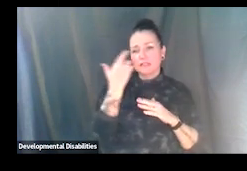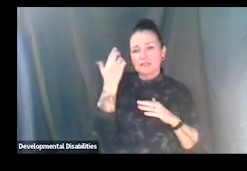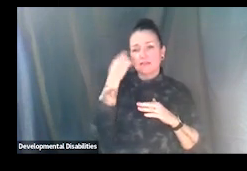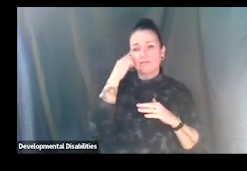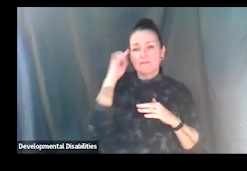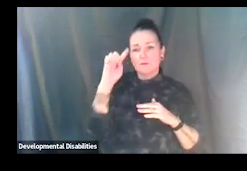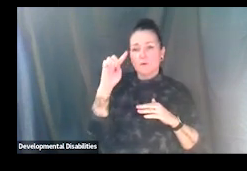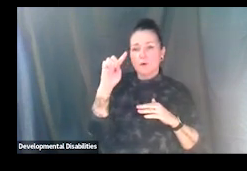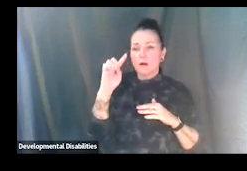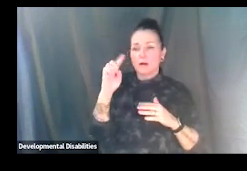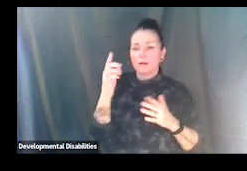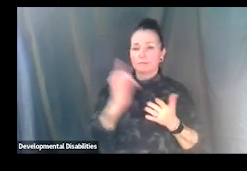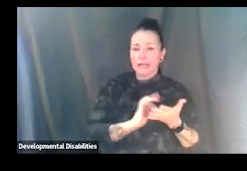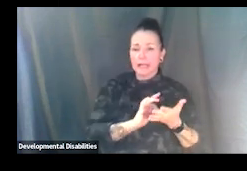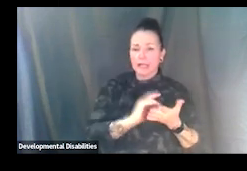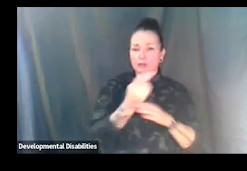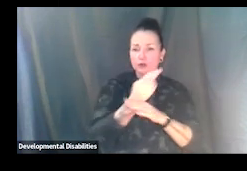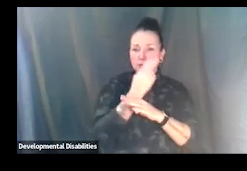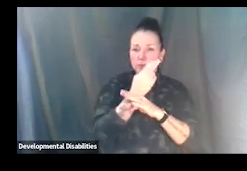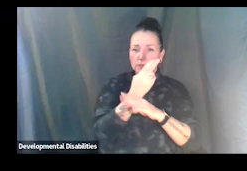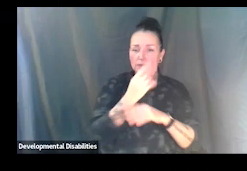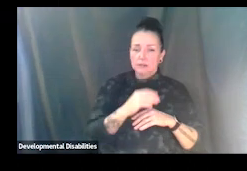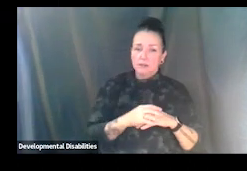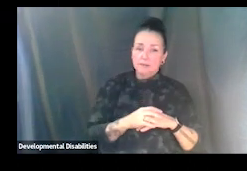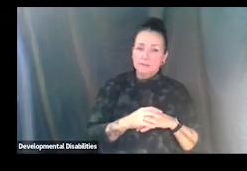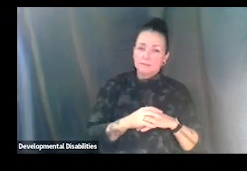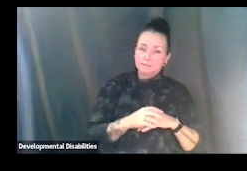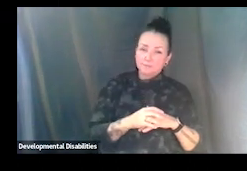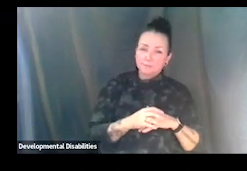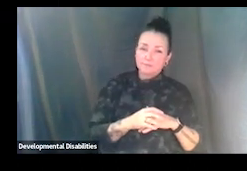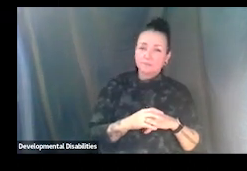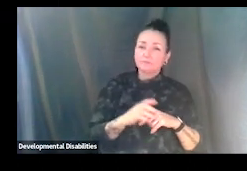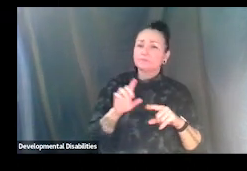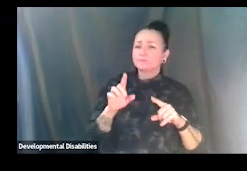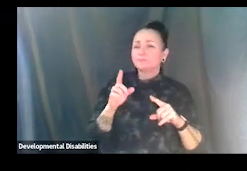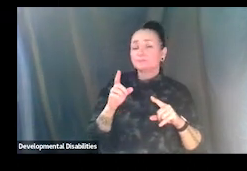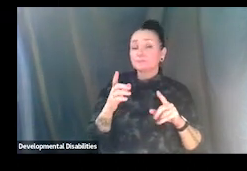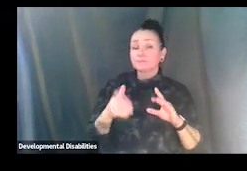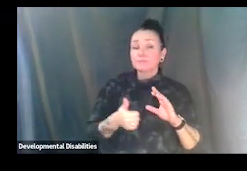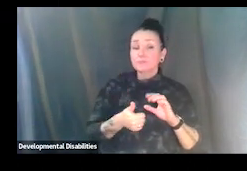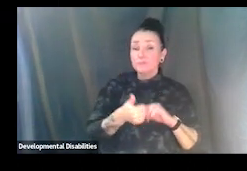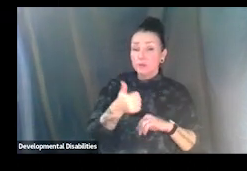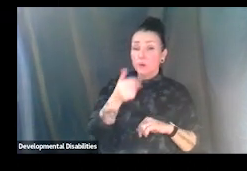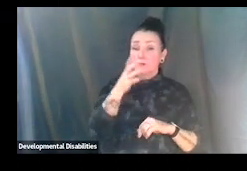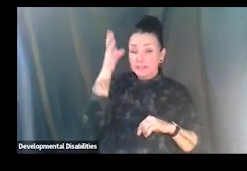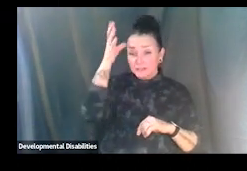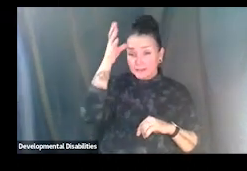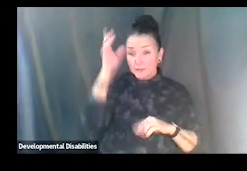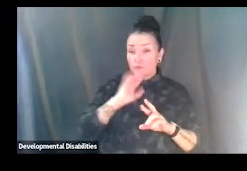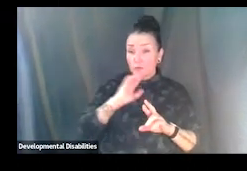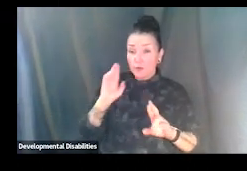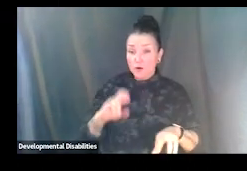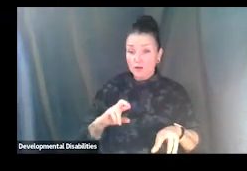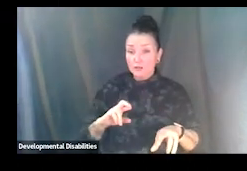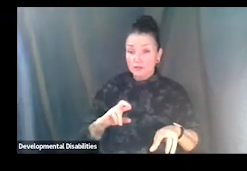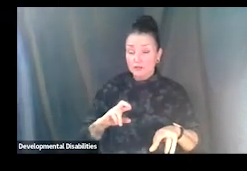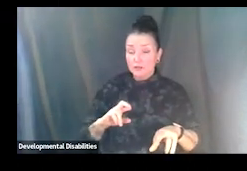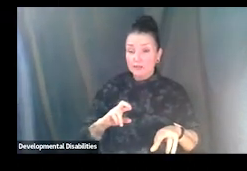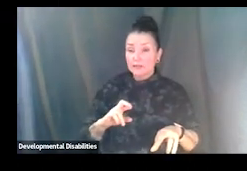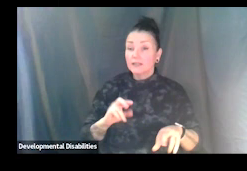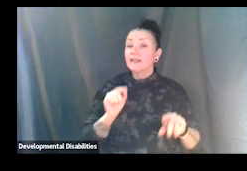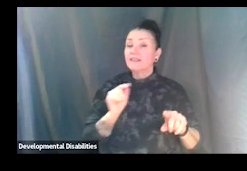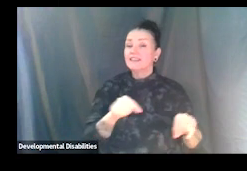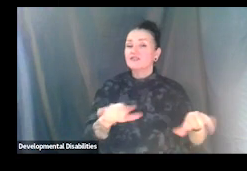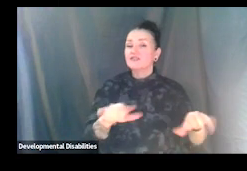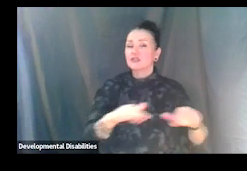parents report is that the emotional episodes, the aggression is precipitated by frustration, for lack of a better word. So things not going the way a person would